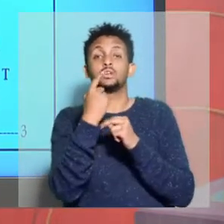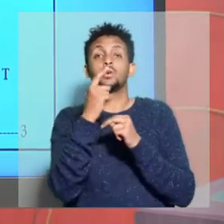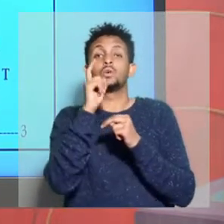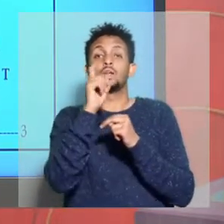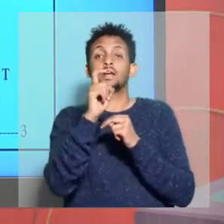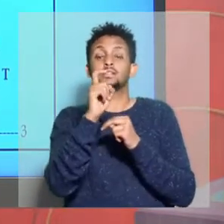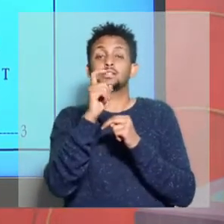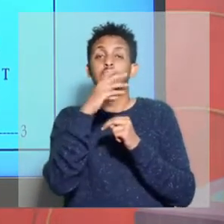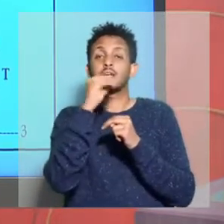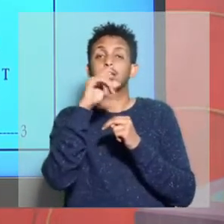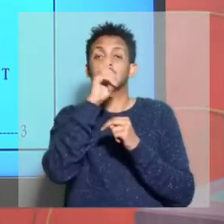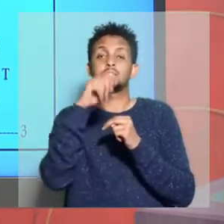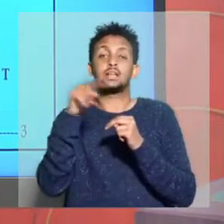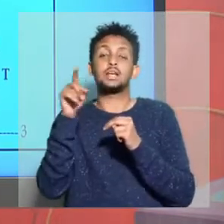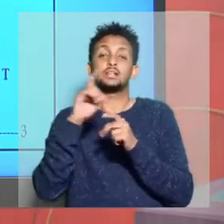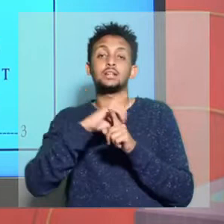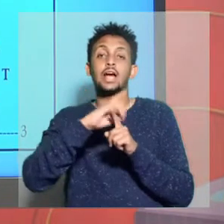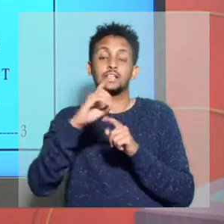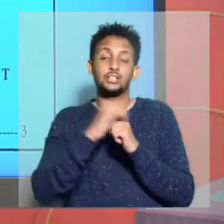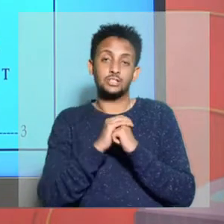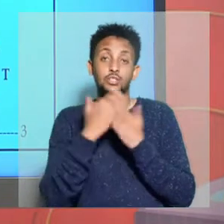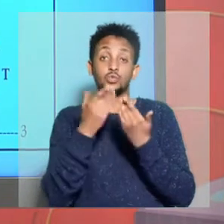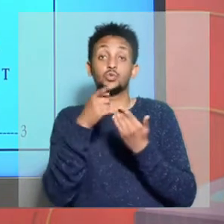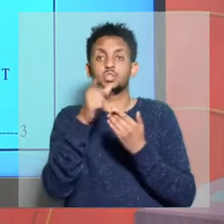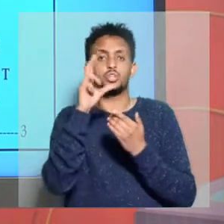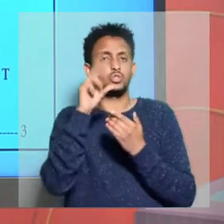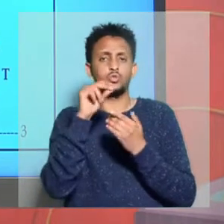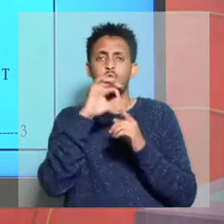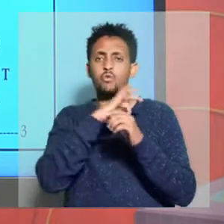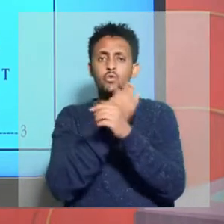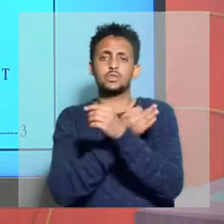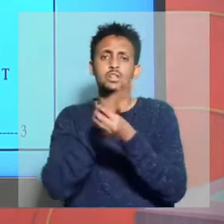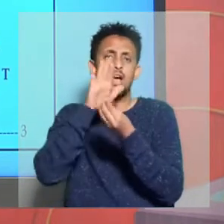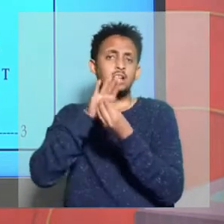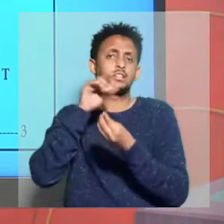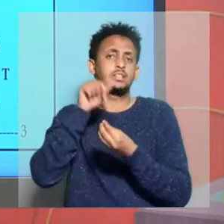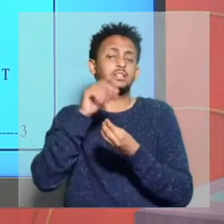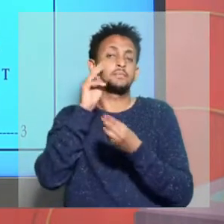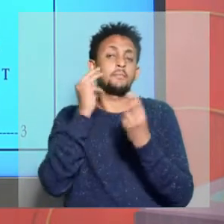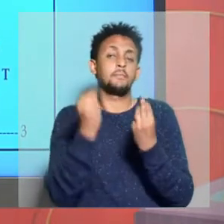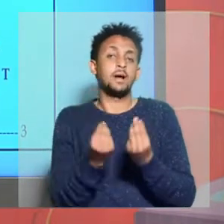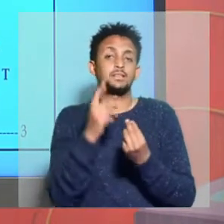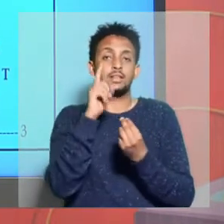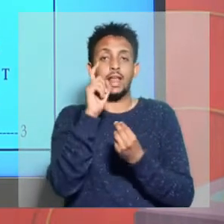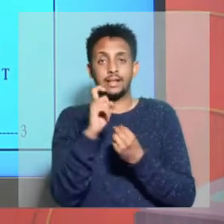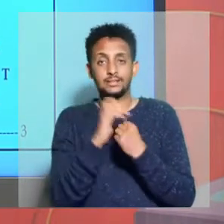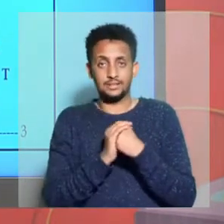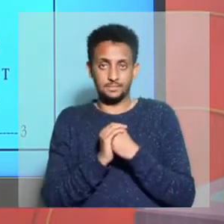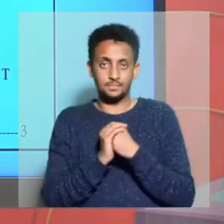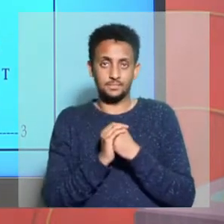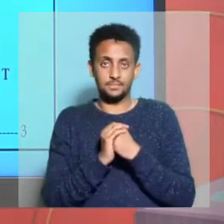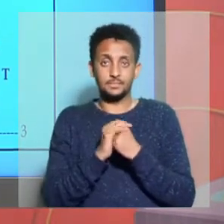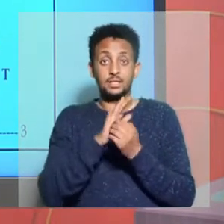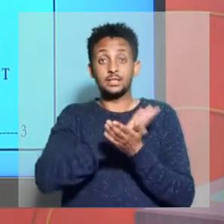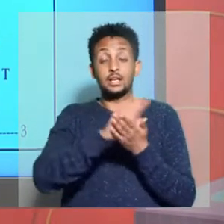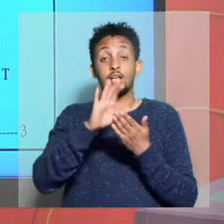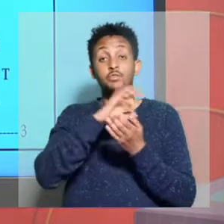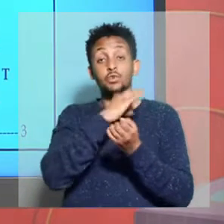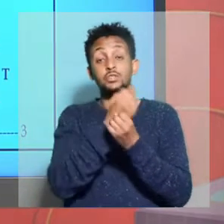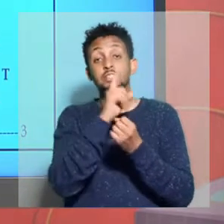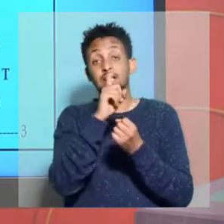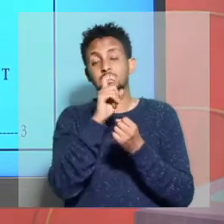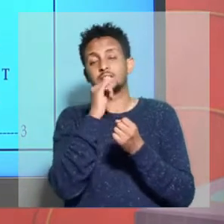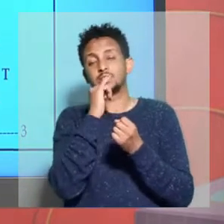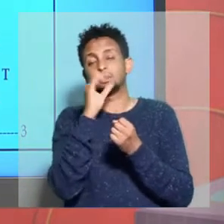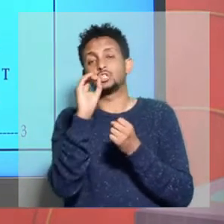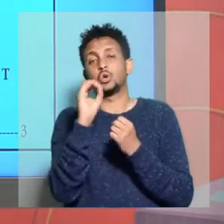X dimension and Z direction. So there is no any force acting on this mass along the X-axis. The net force along the X-axis